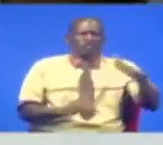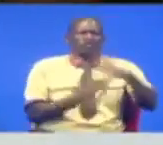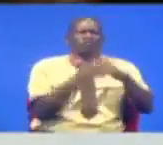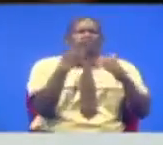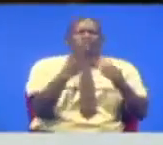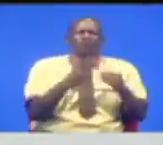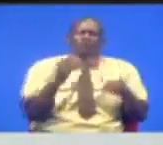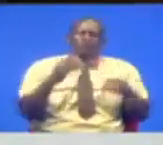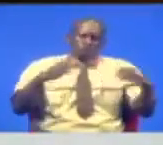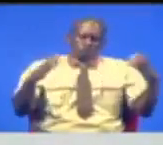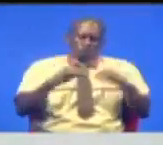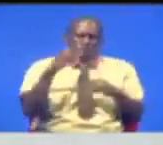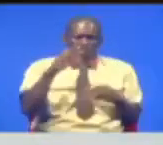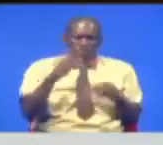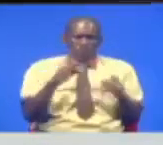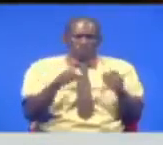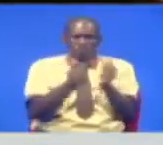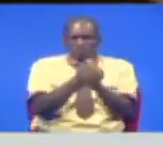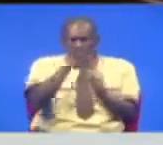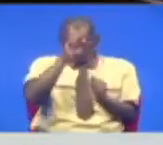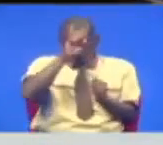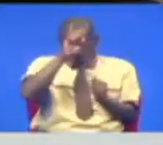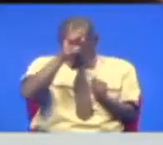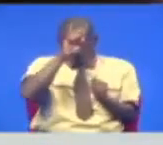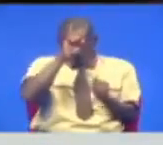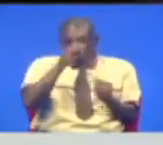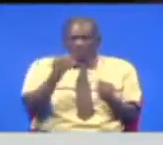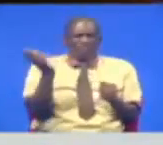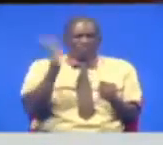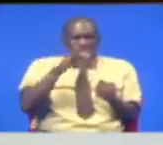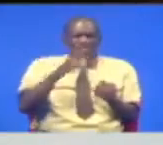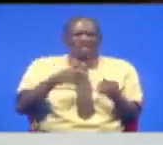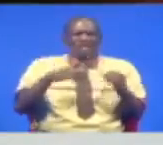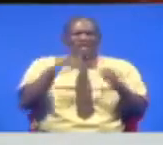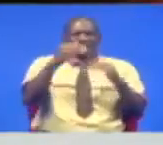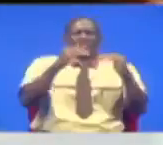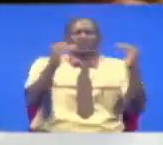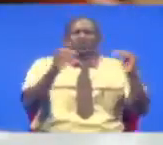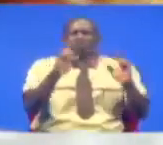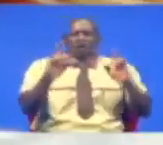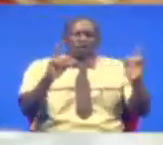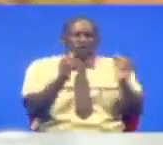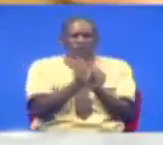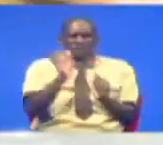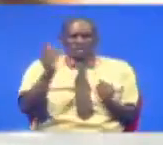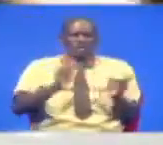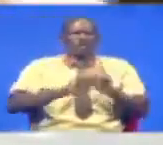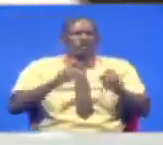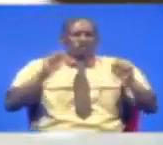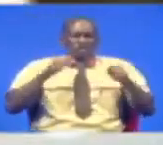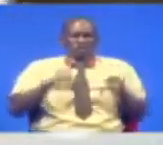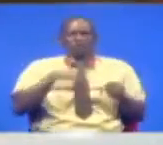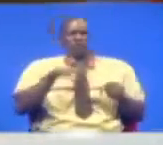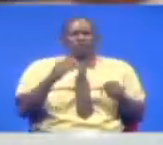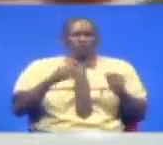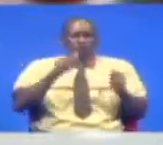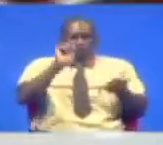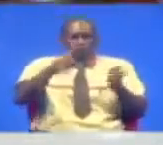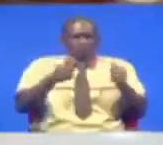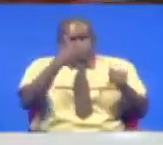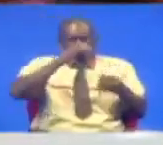with Egypt filling the other place few hours later by drawing 1-1 with Kenya. Unable to attend the qualifier because